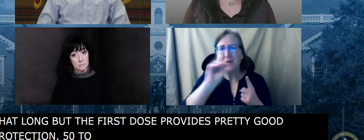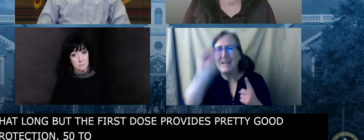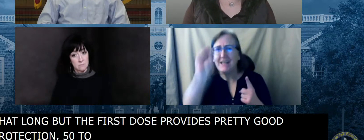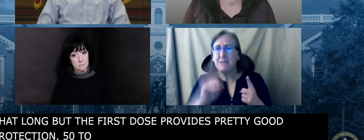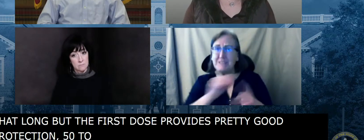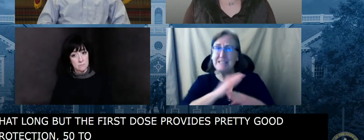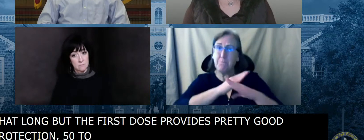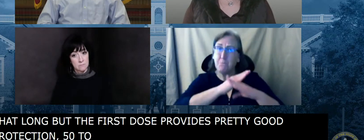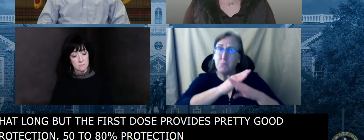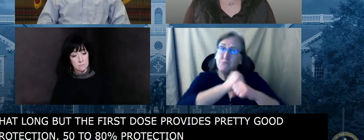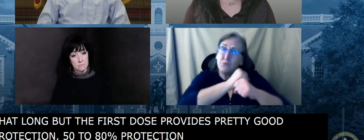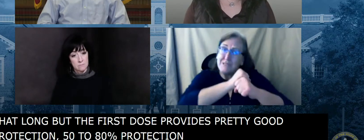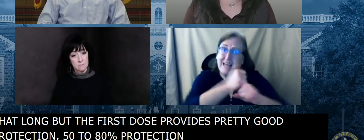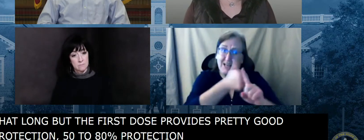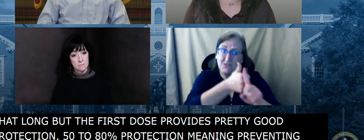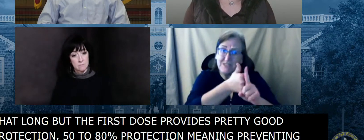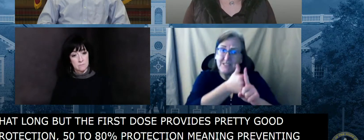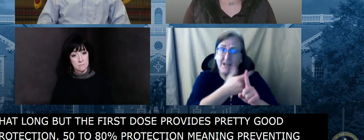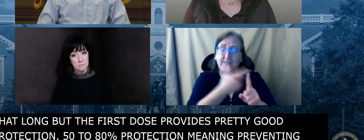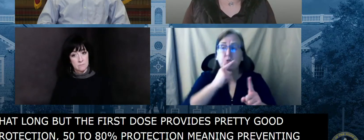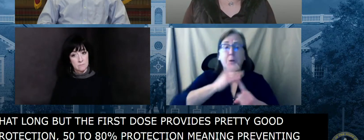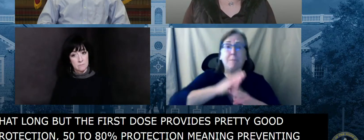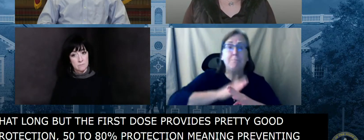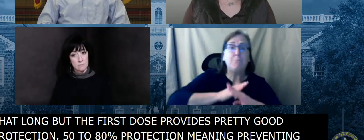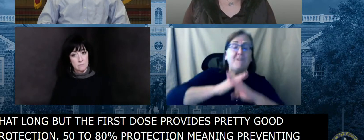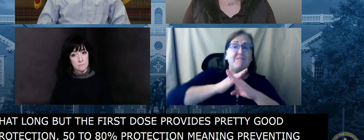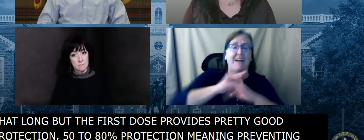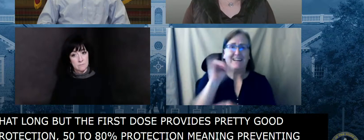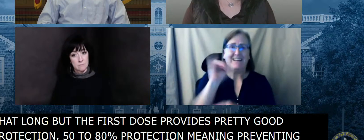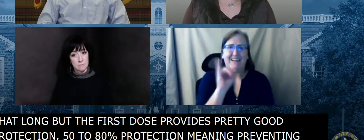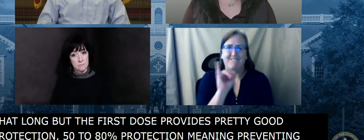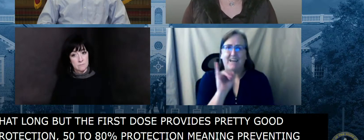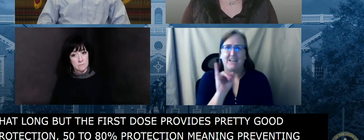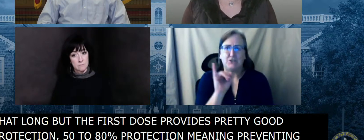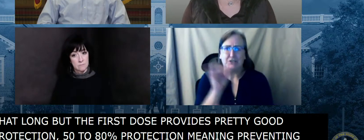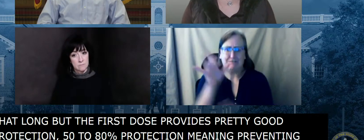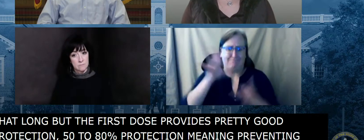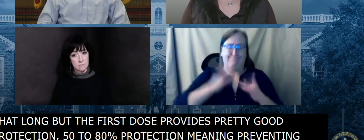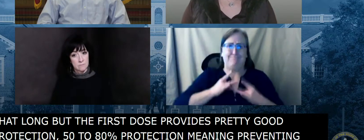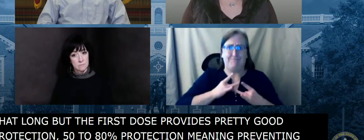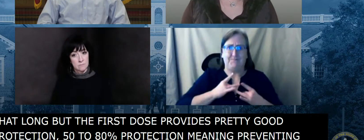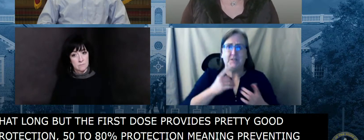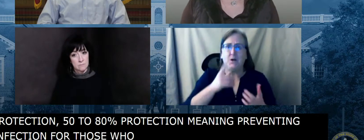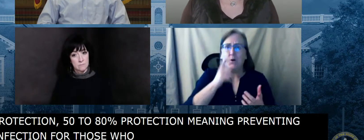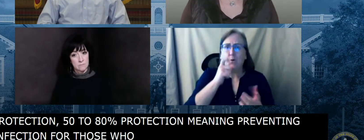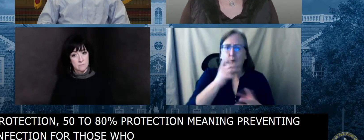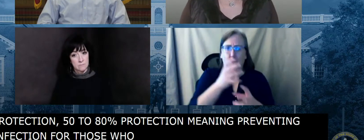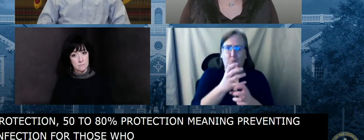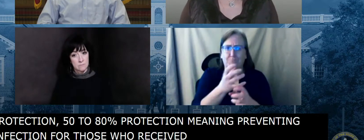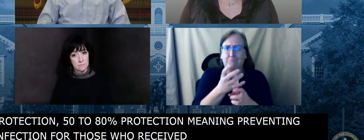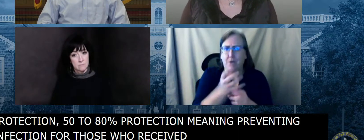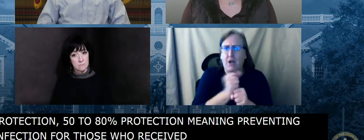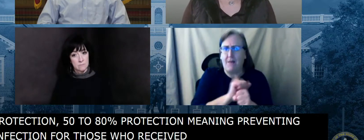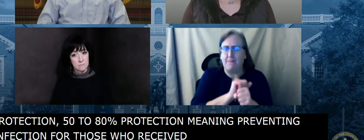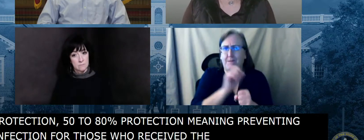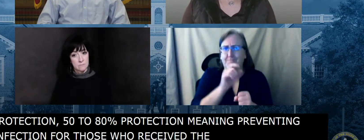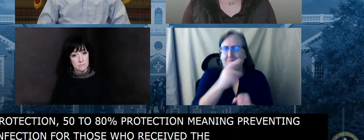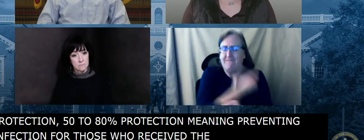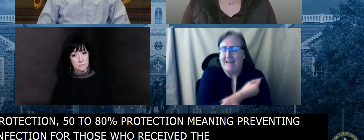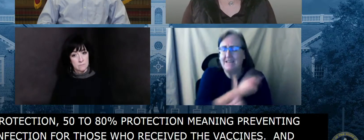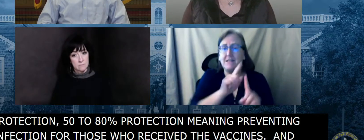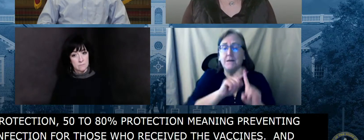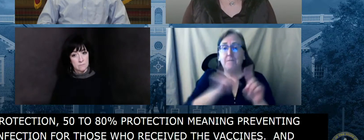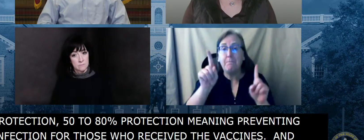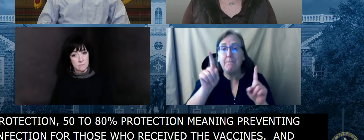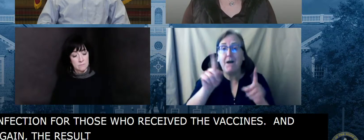meaning preventing infection for those who received the vaccine. And again, the results